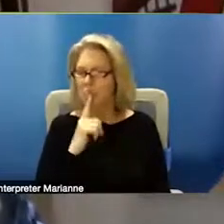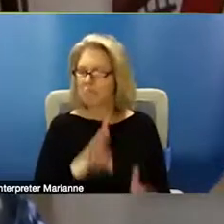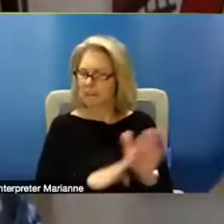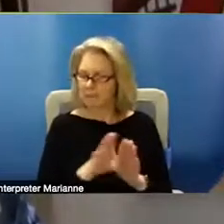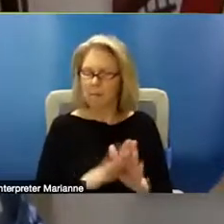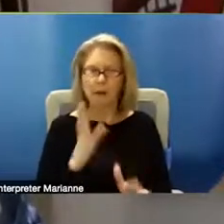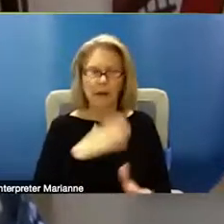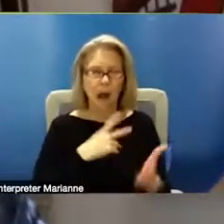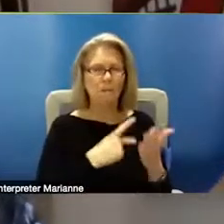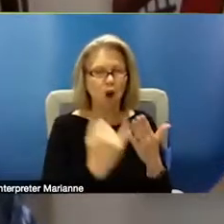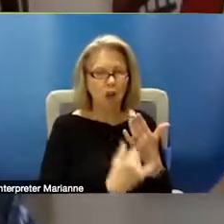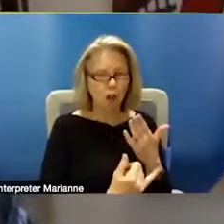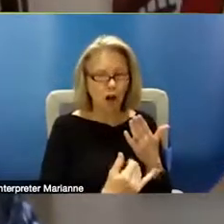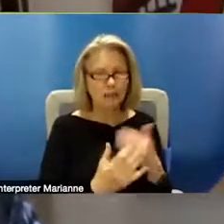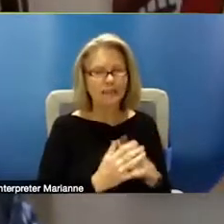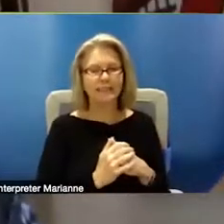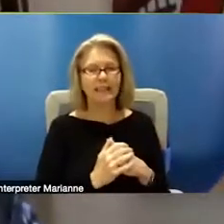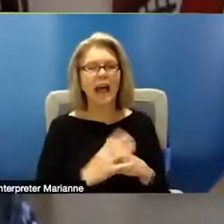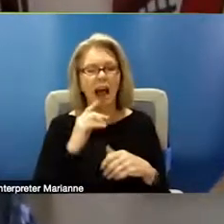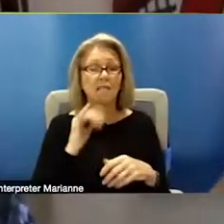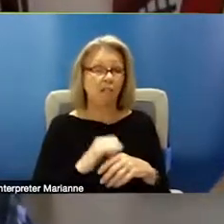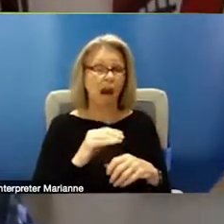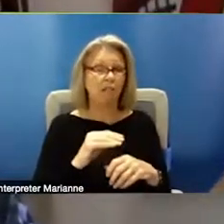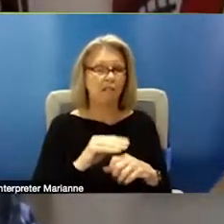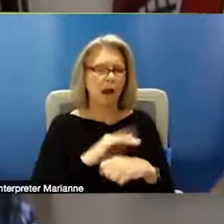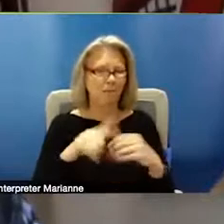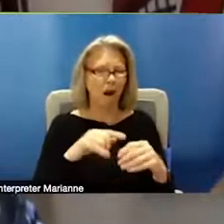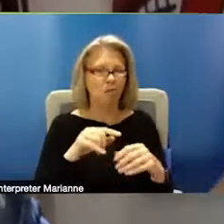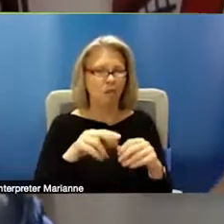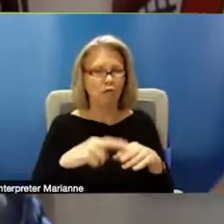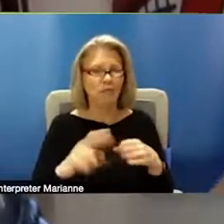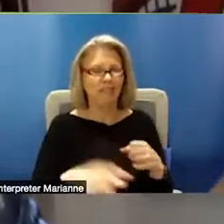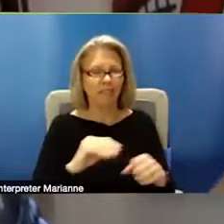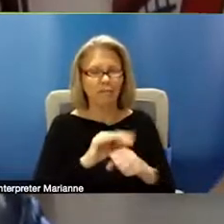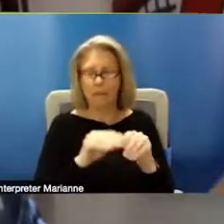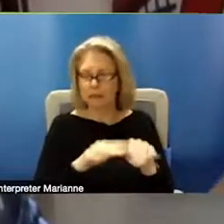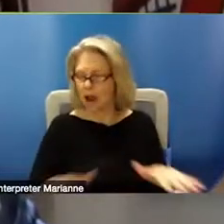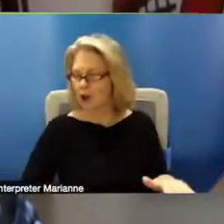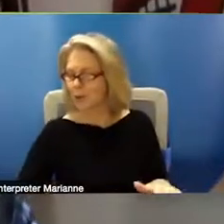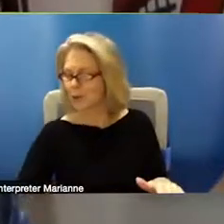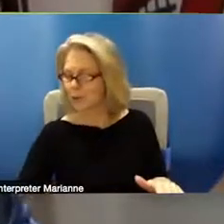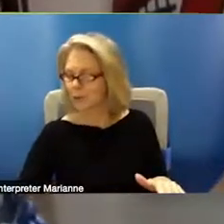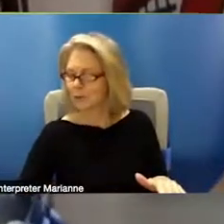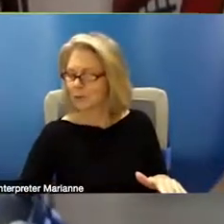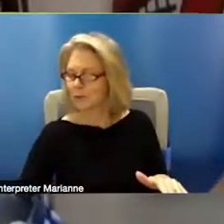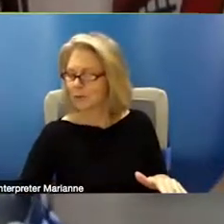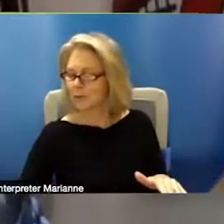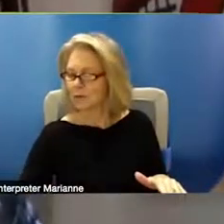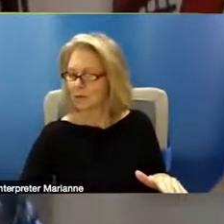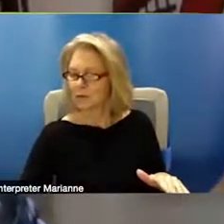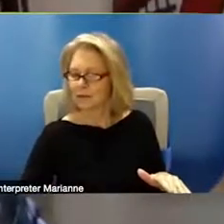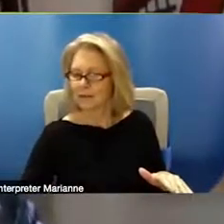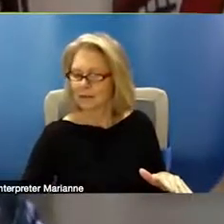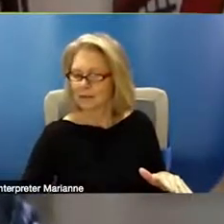and is developing a project called Schools of Pandemics. Rolando Vasquez will speak on